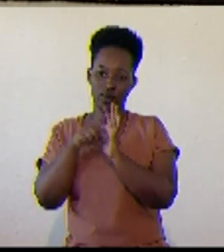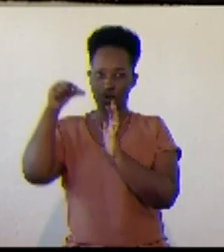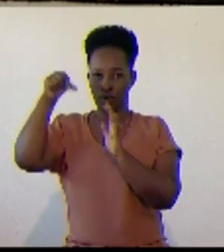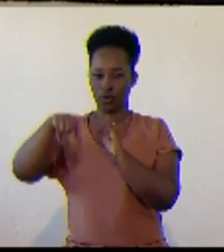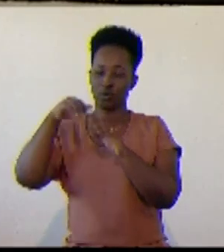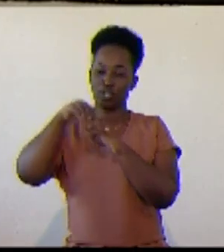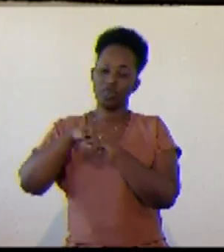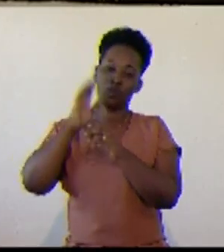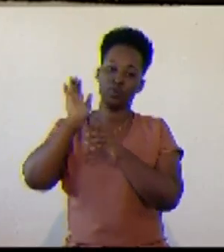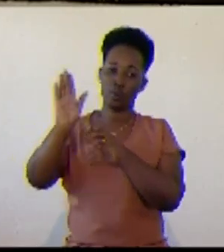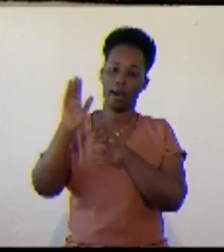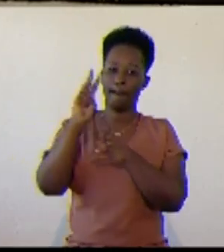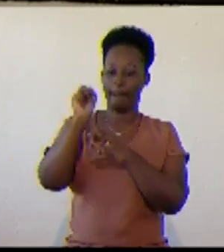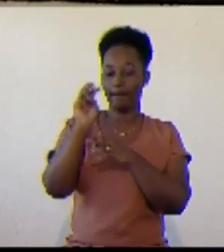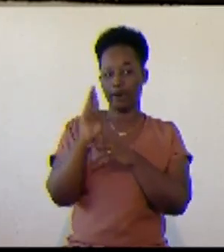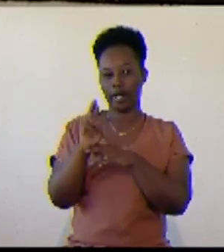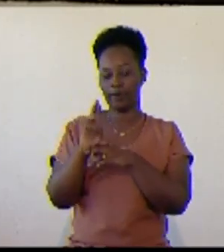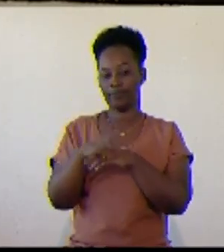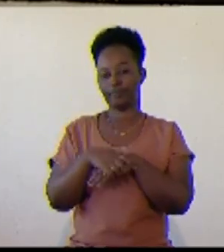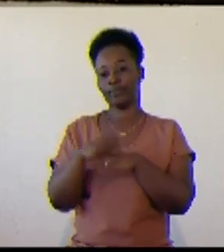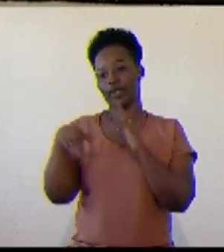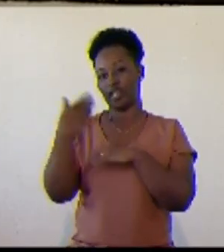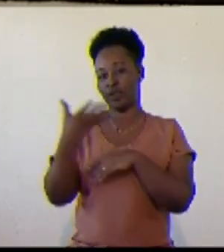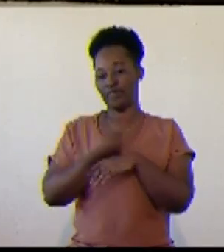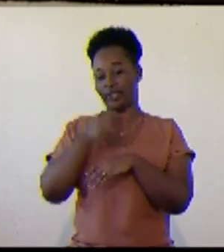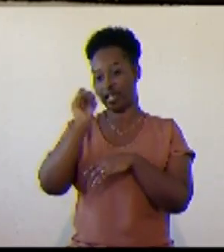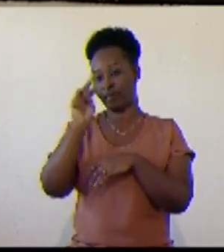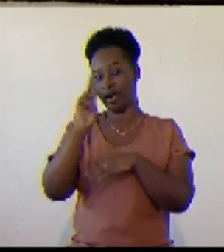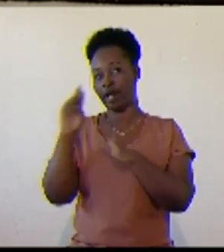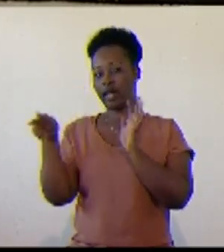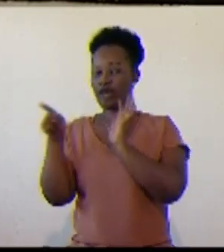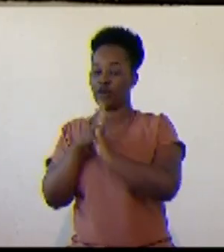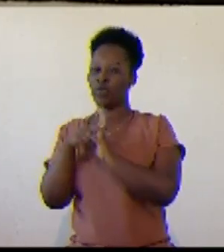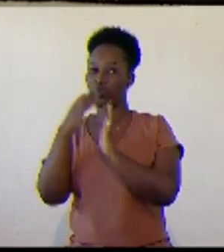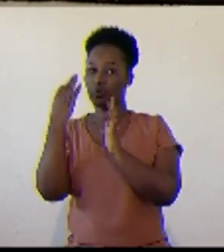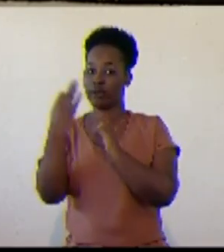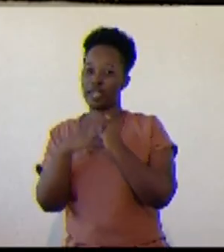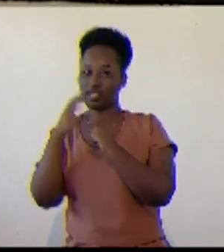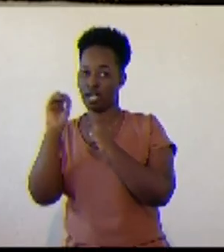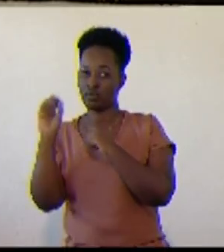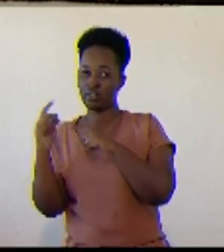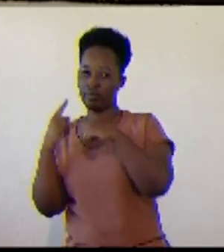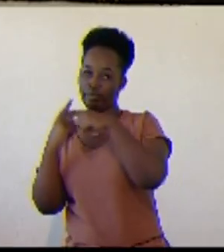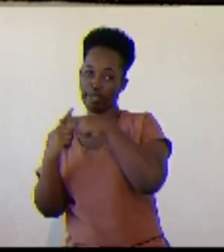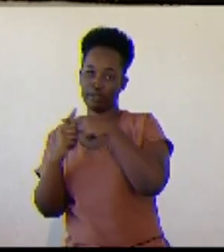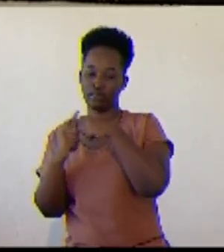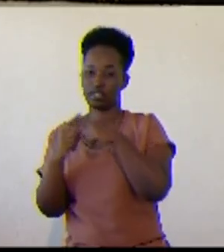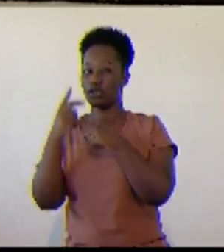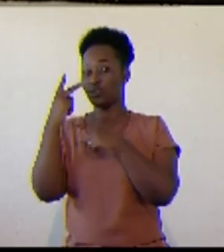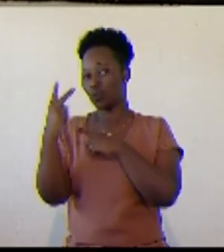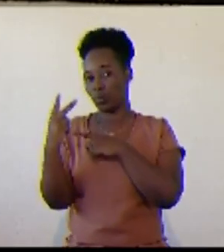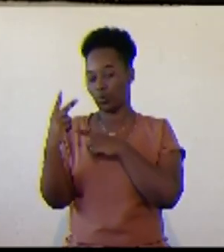your marginal revenue function. So your marginal revenue here will be equal to 800 plus